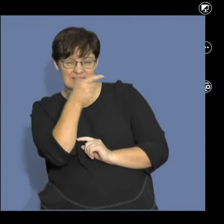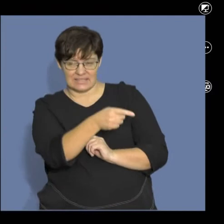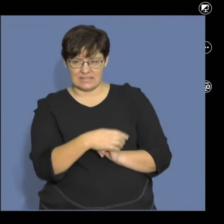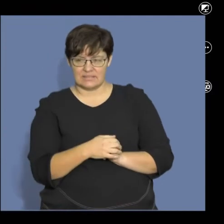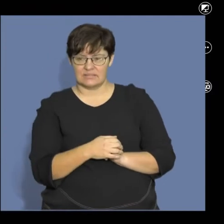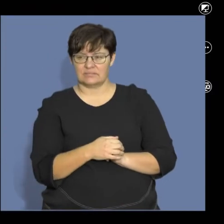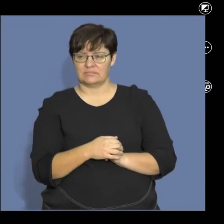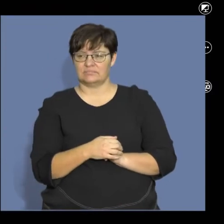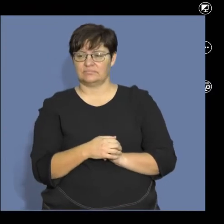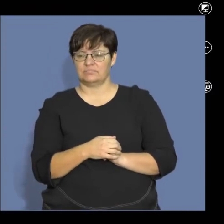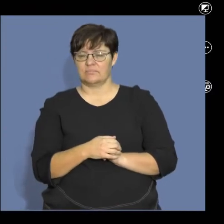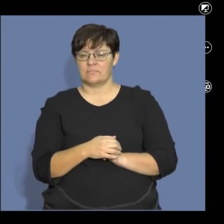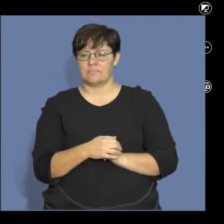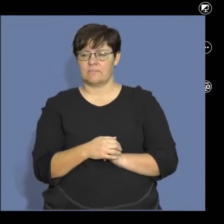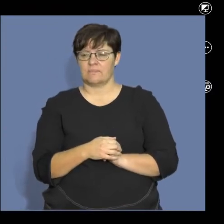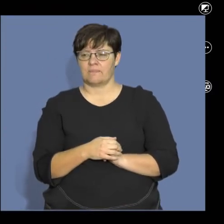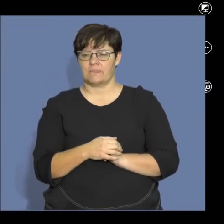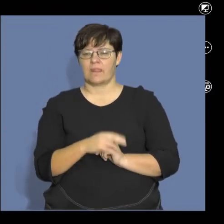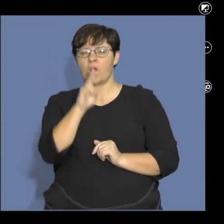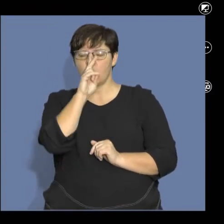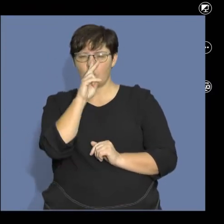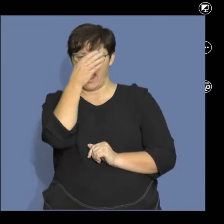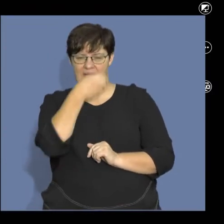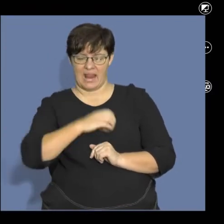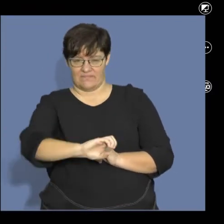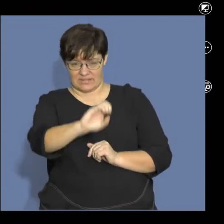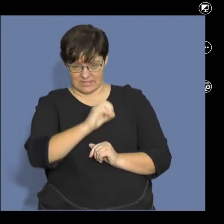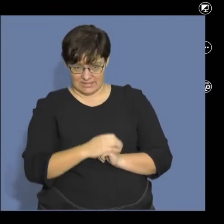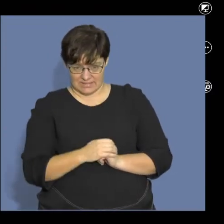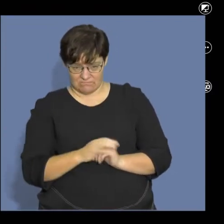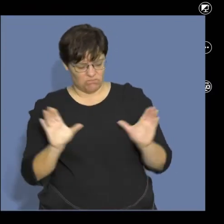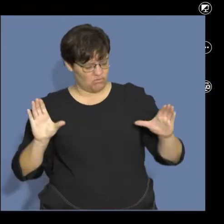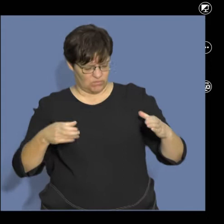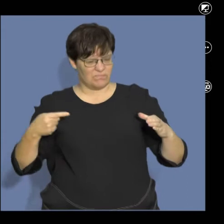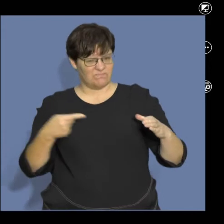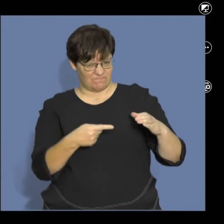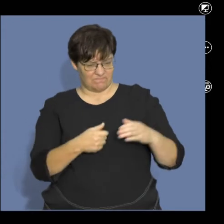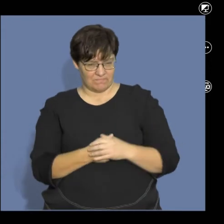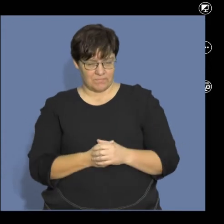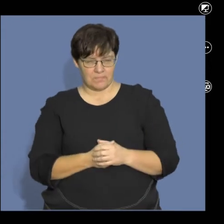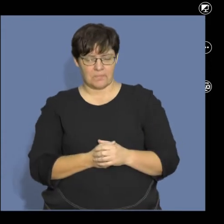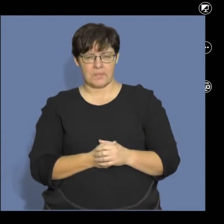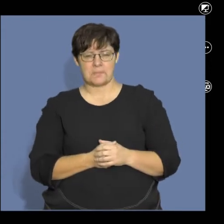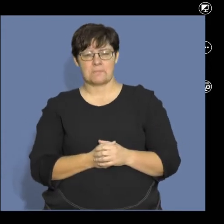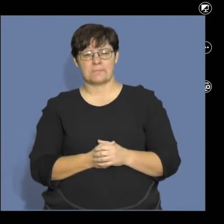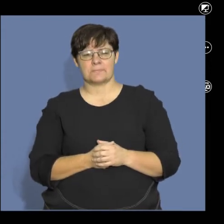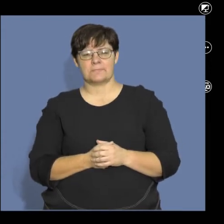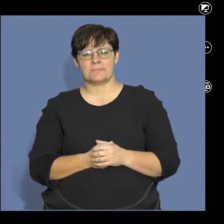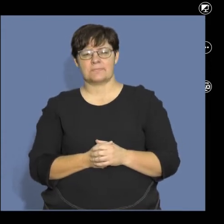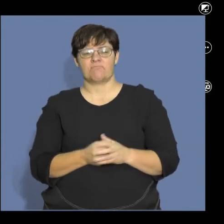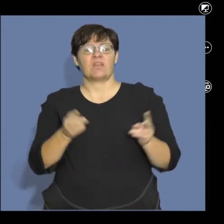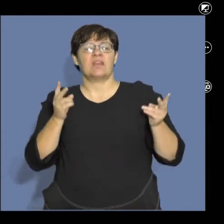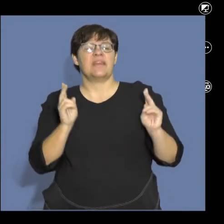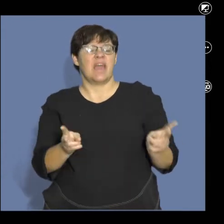you understand this is looking at an elephant population.